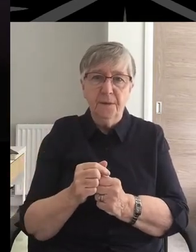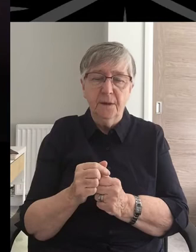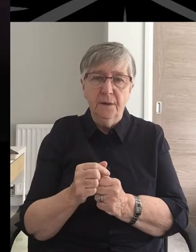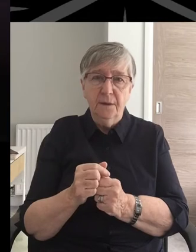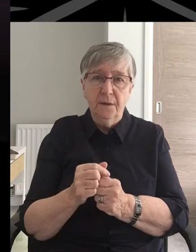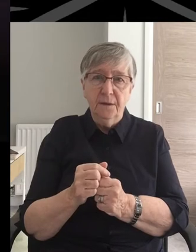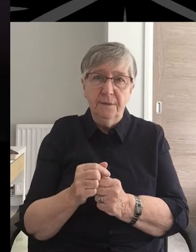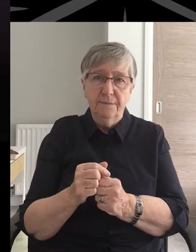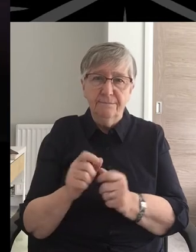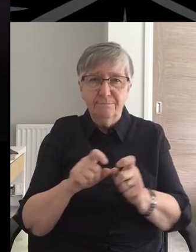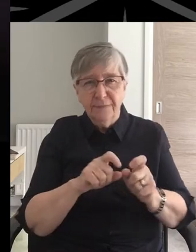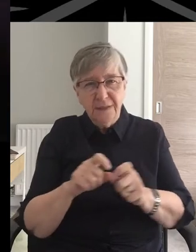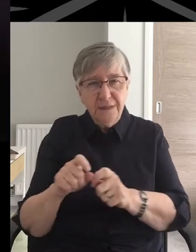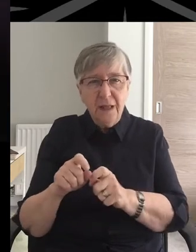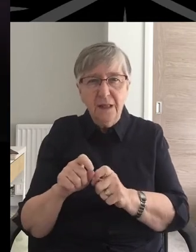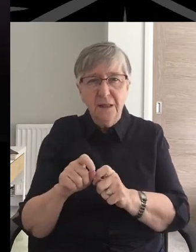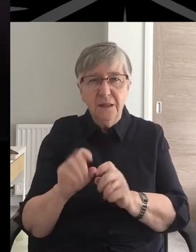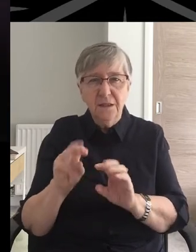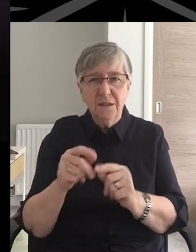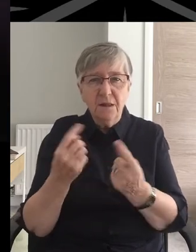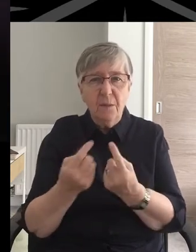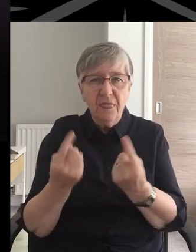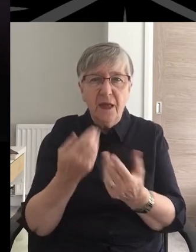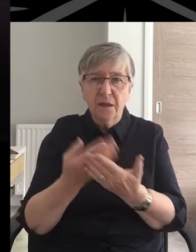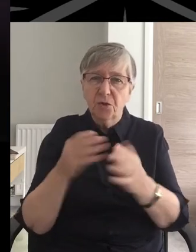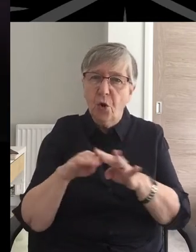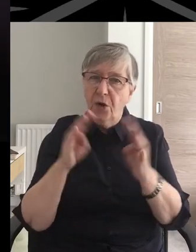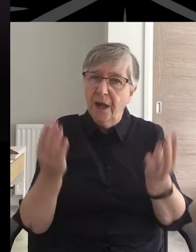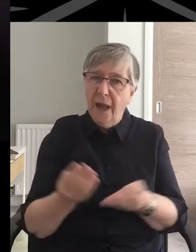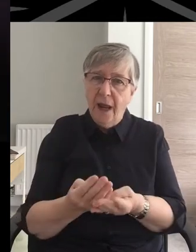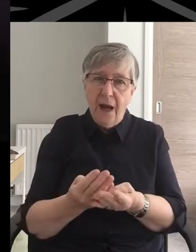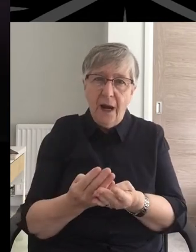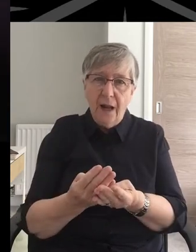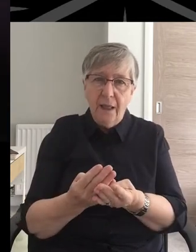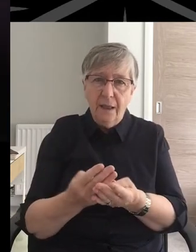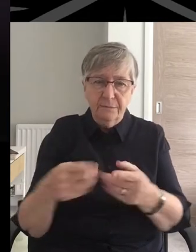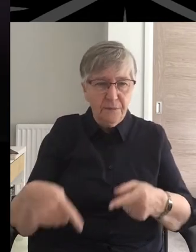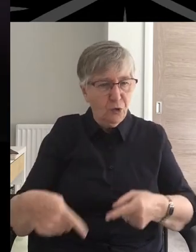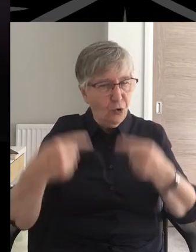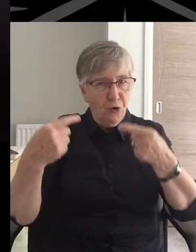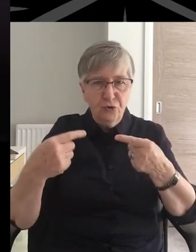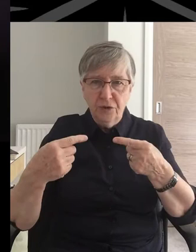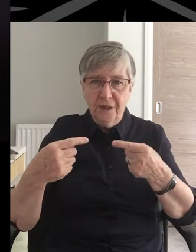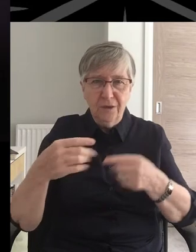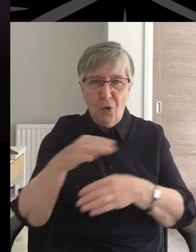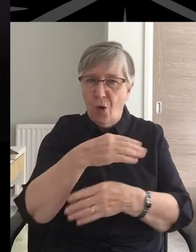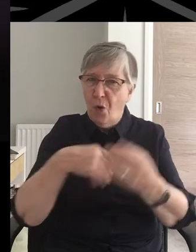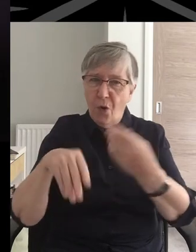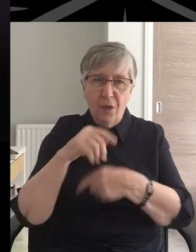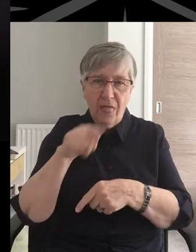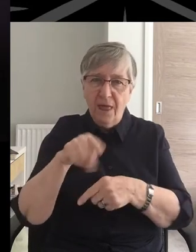And yet, Lord God, there are things on earth which contradict all of that.